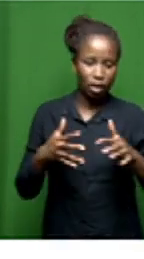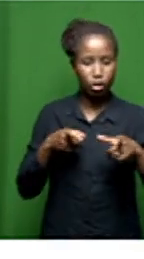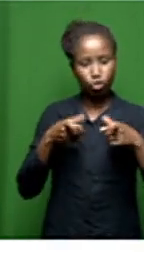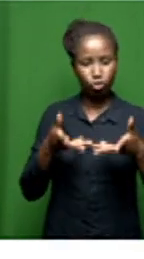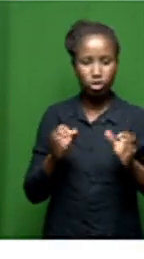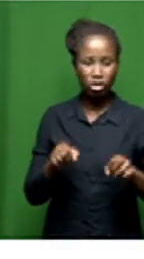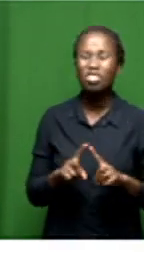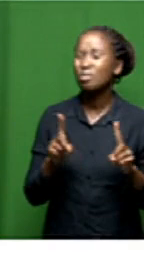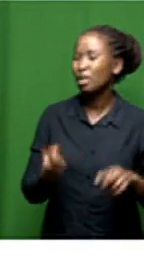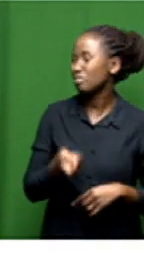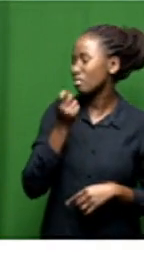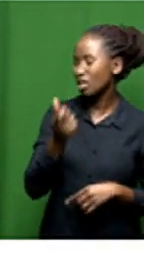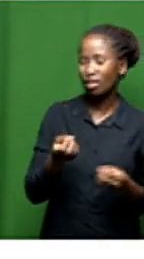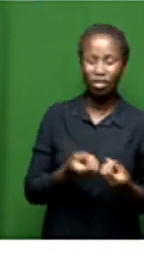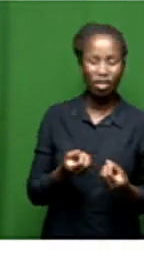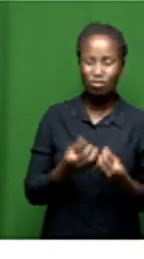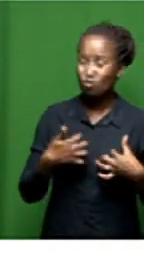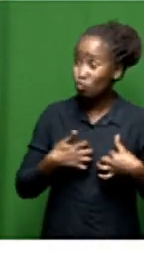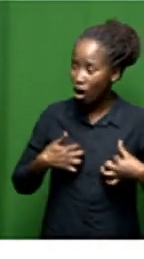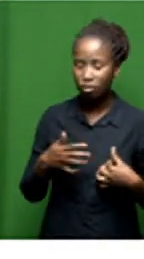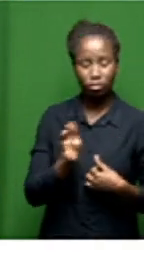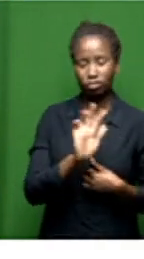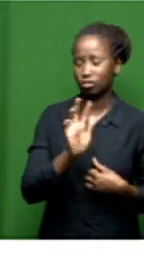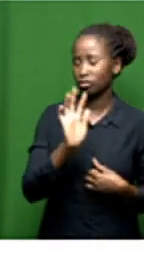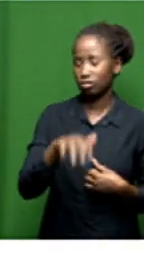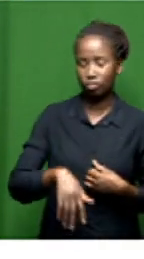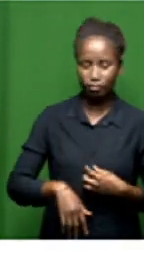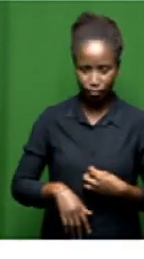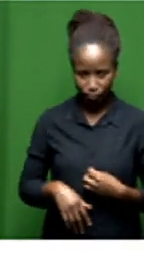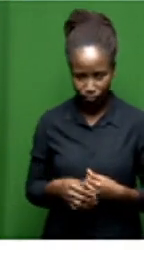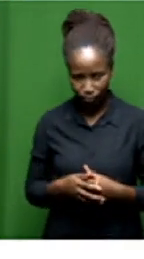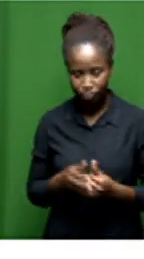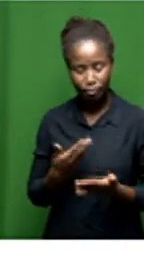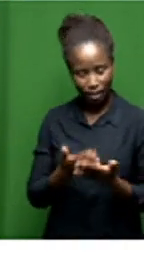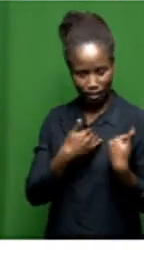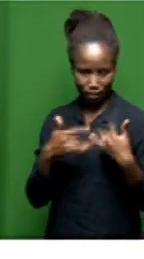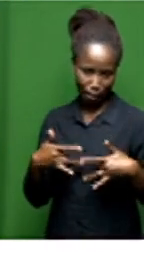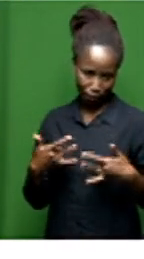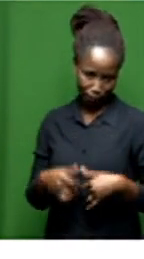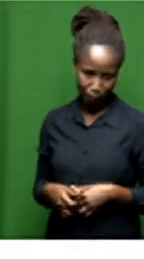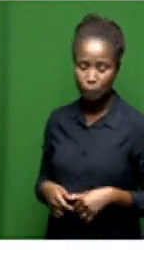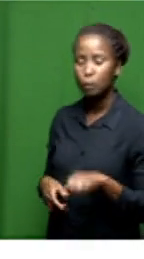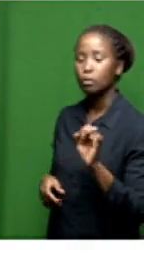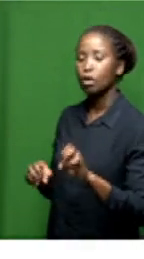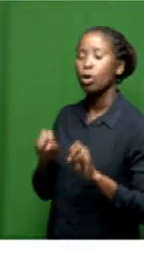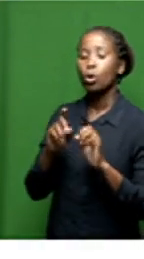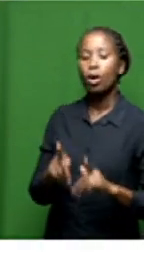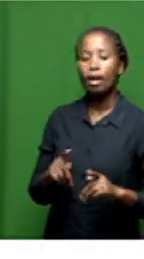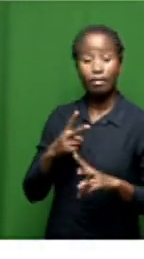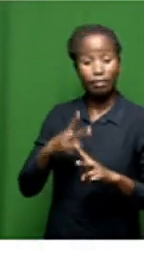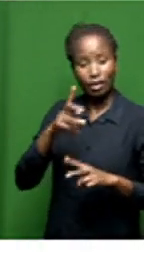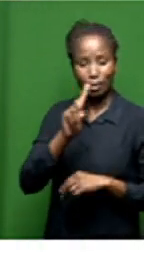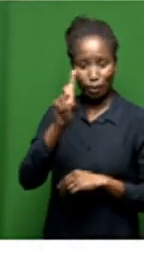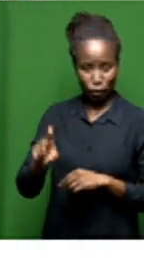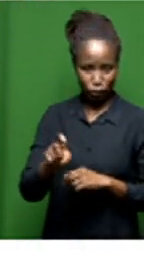two small things to worry about in a bigger picture that saves life. And just a final question, Professor Ahluwalia,